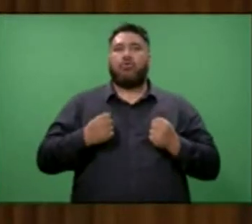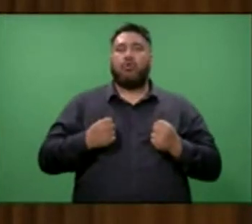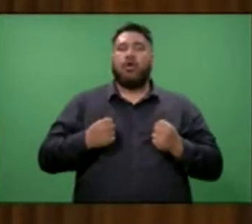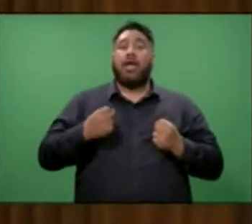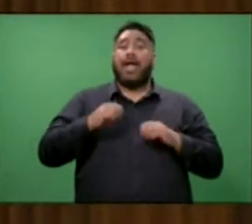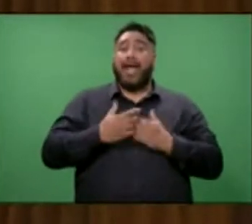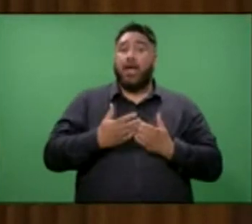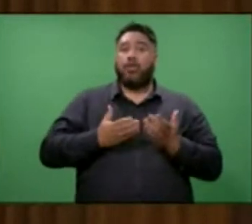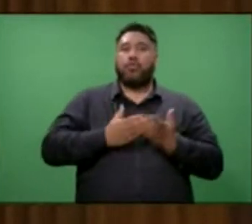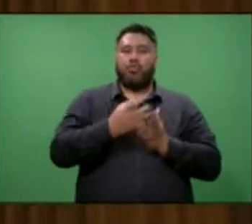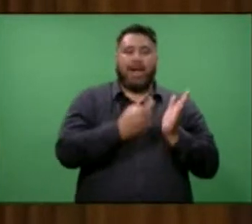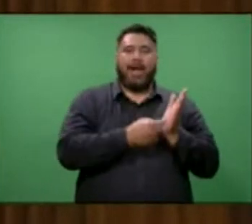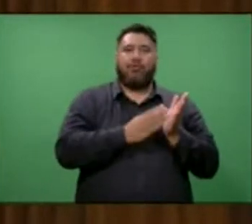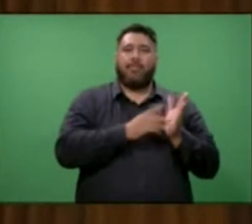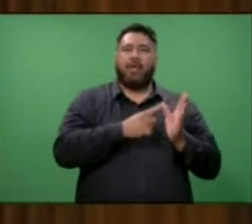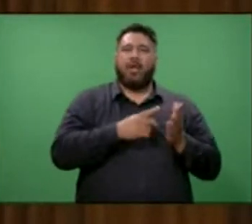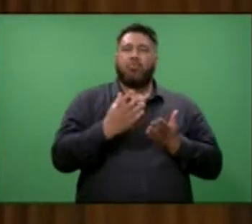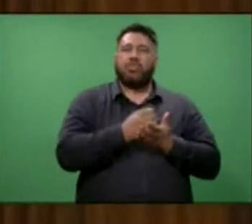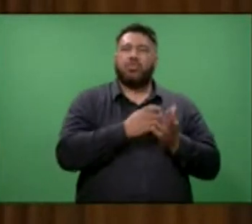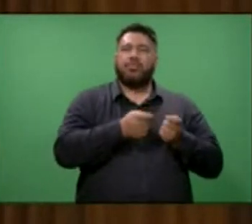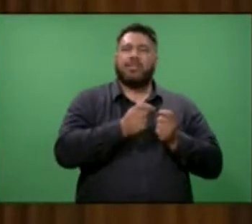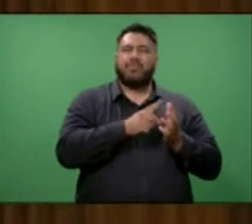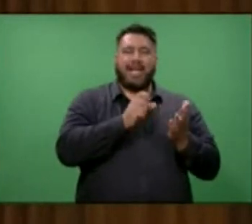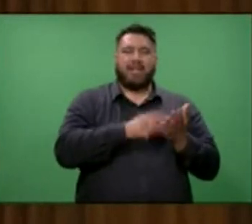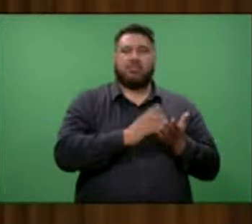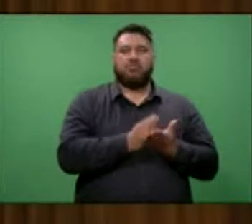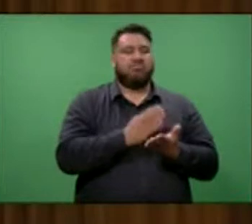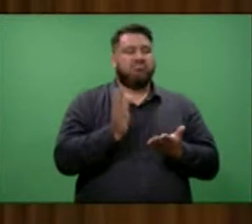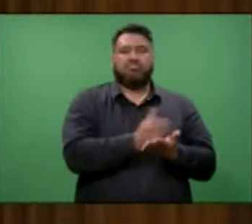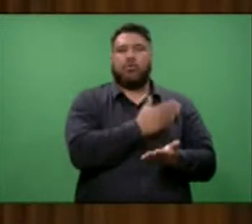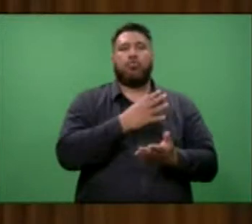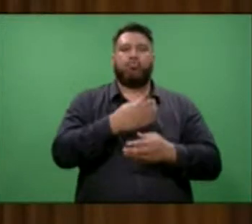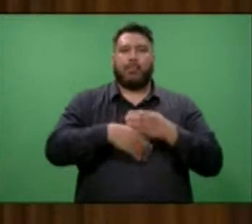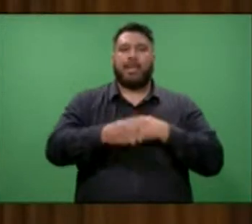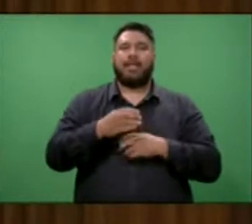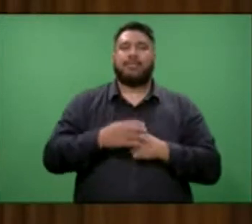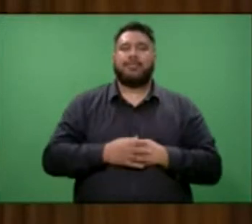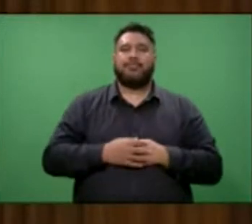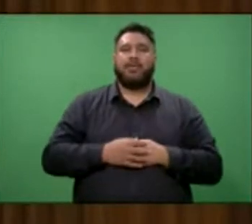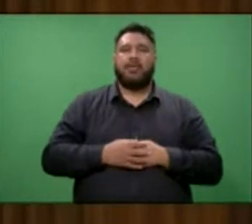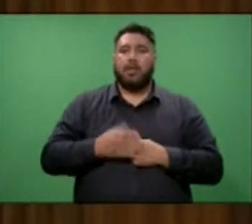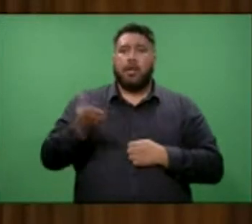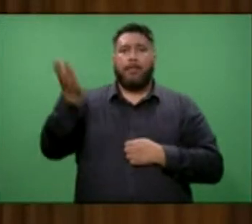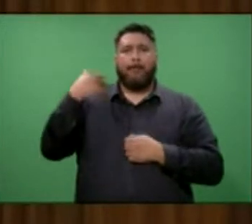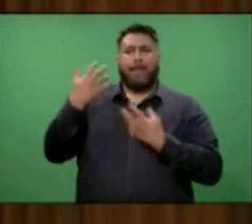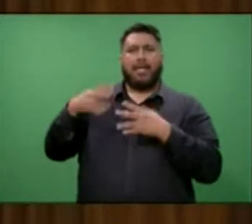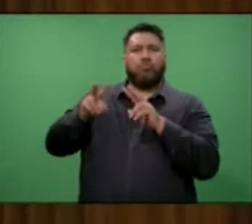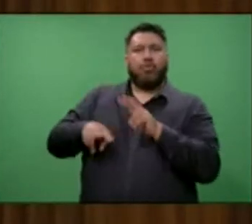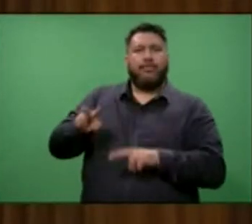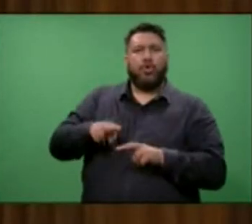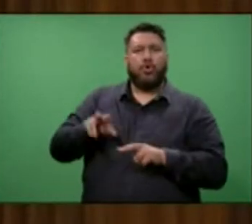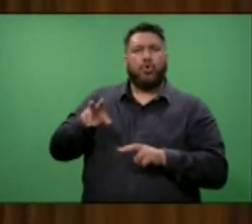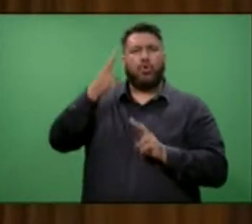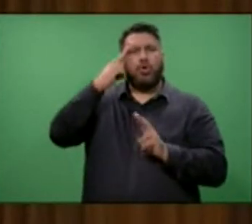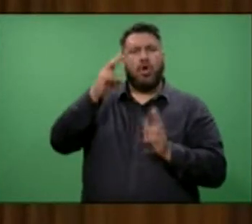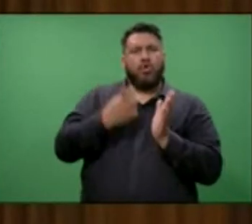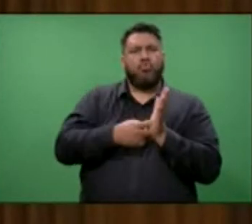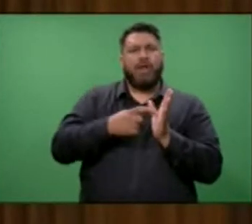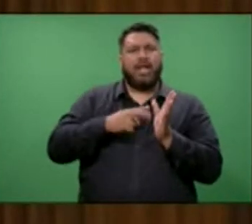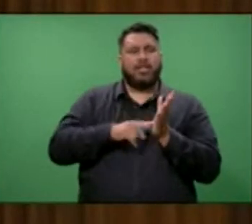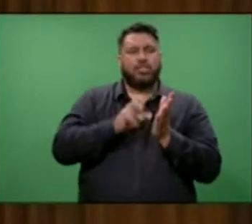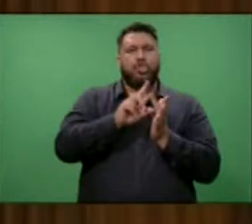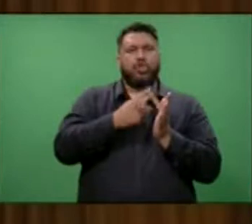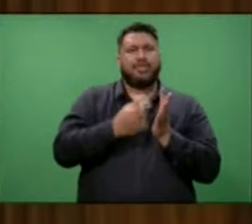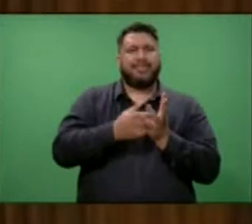Act. The Randerson Review provides a sound platform for the government to advance this work. In the first